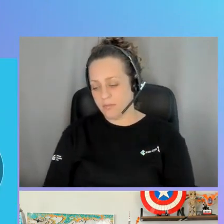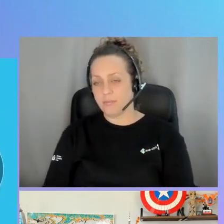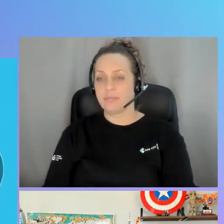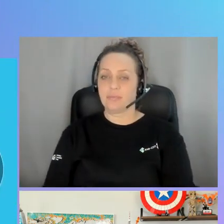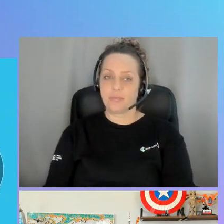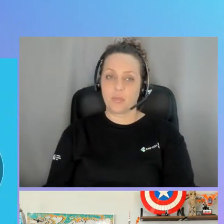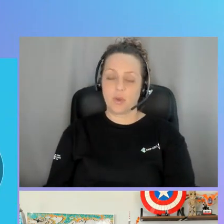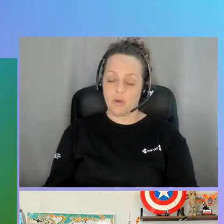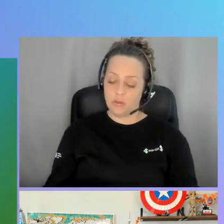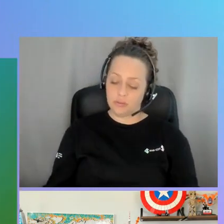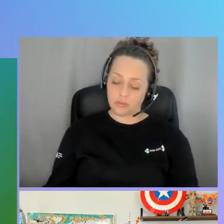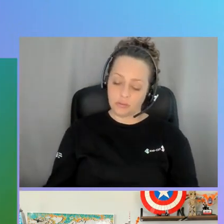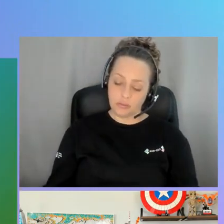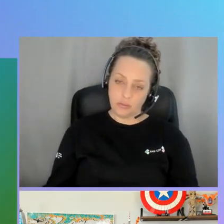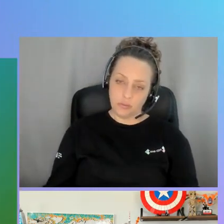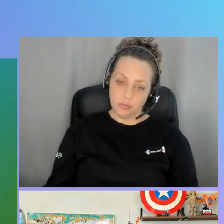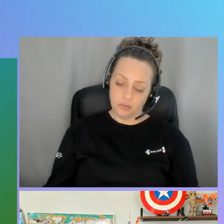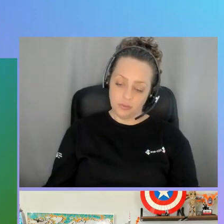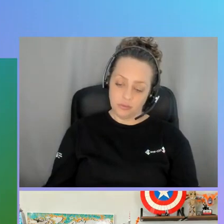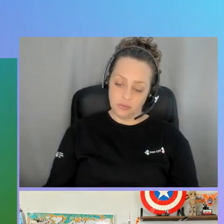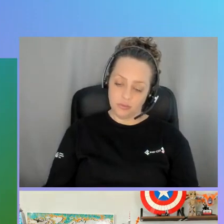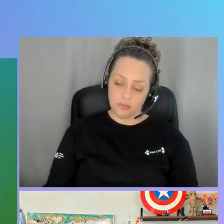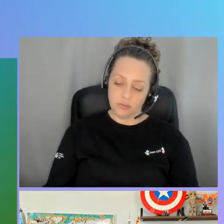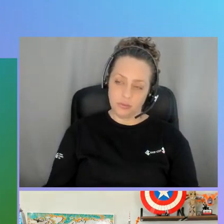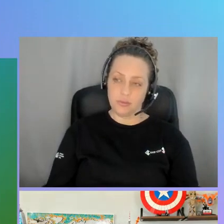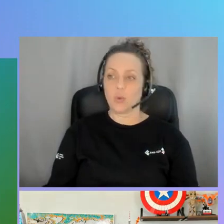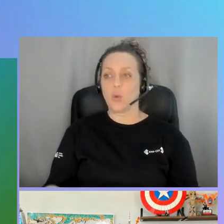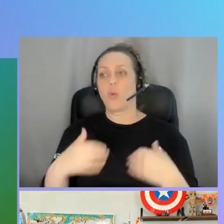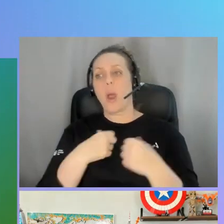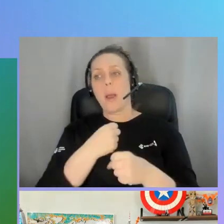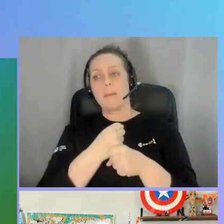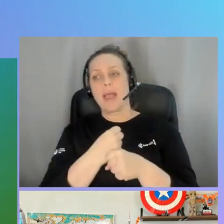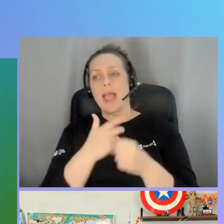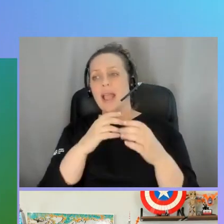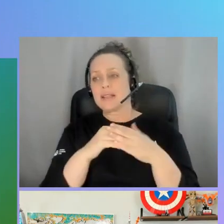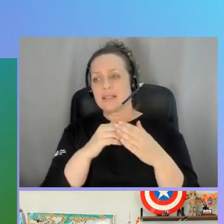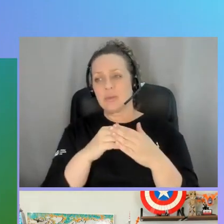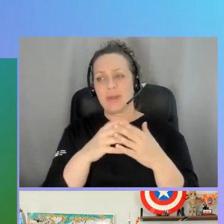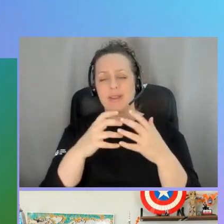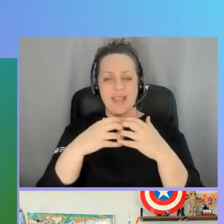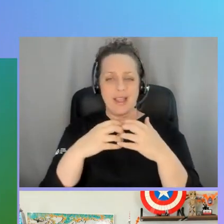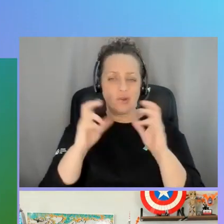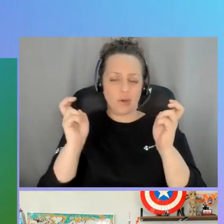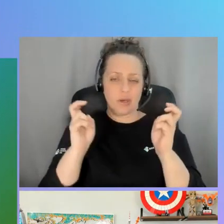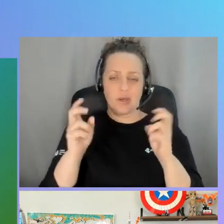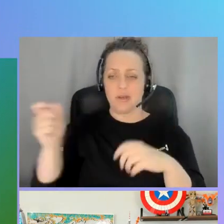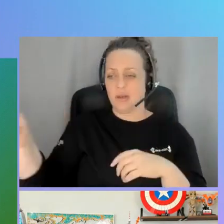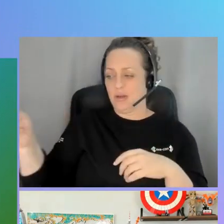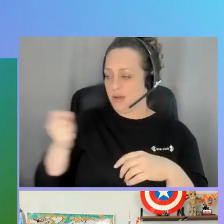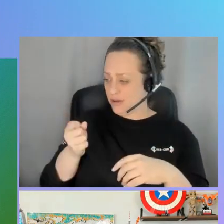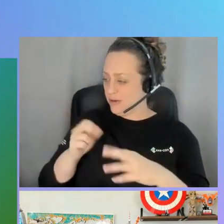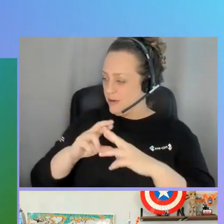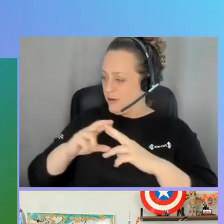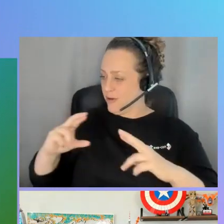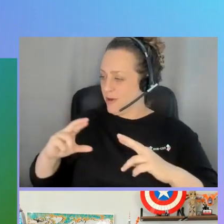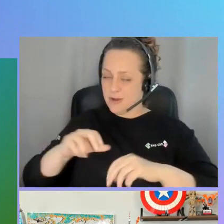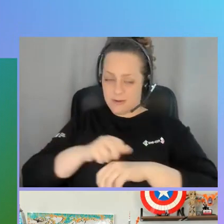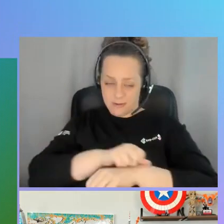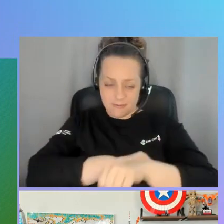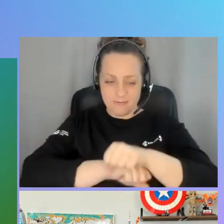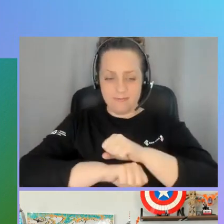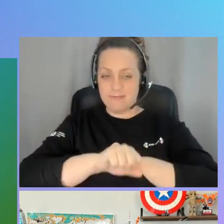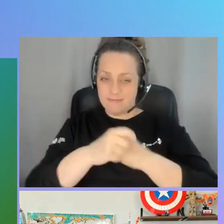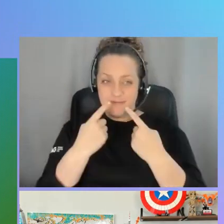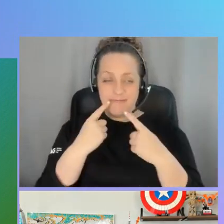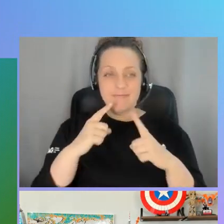So do we want to build an accessibility factory, right? So you bring in the help, you're ready to conquer the world.